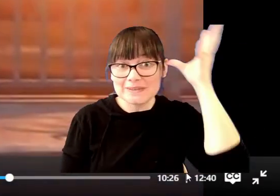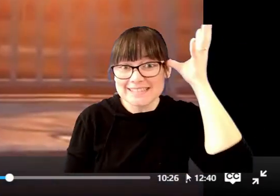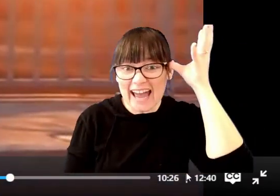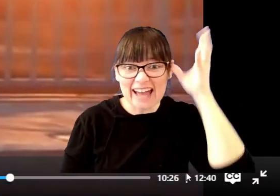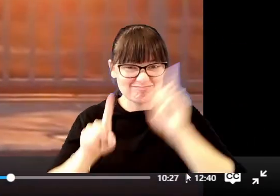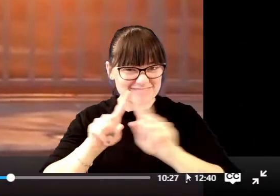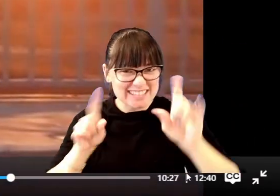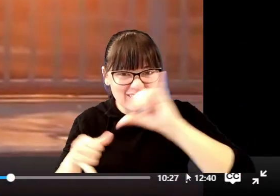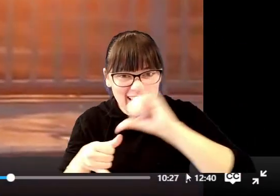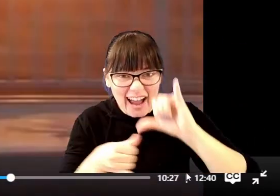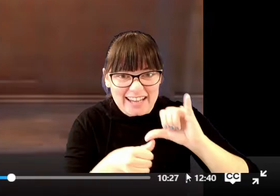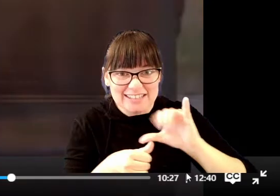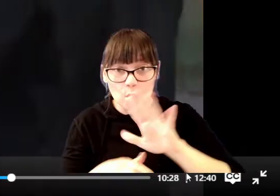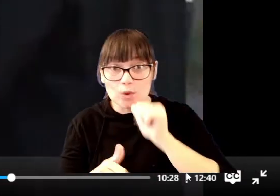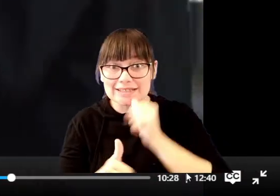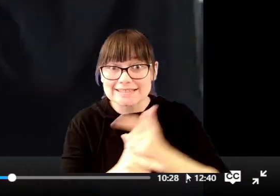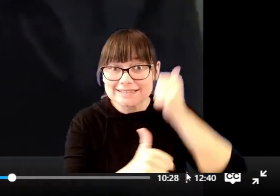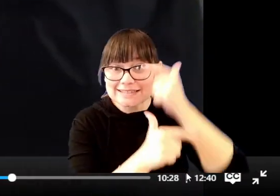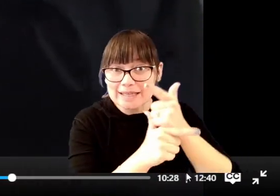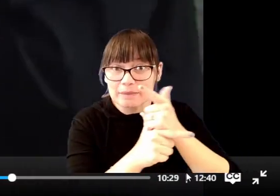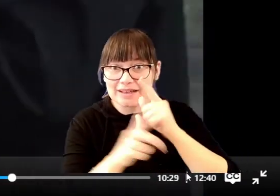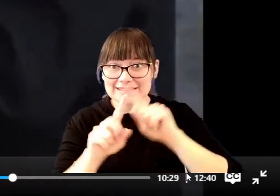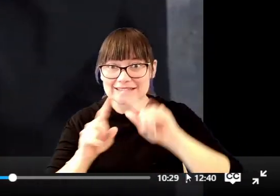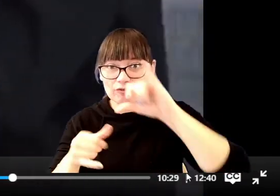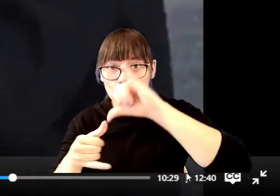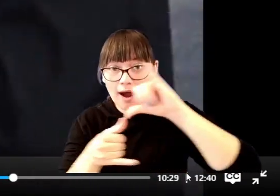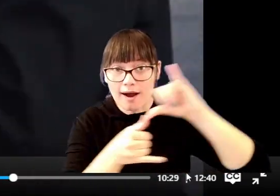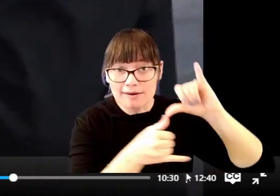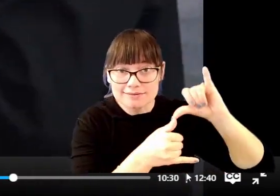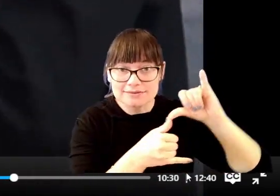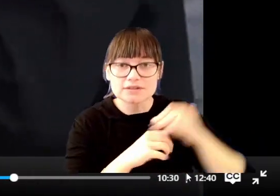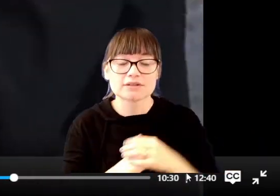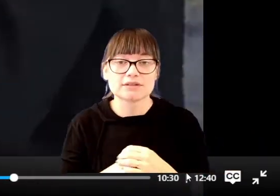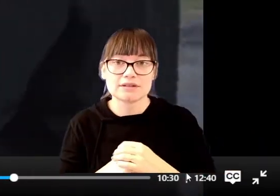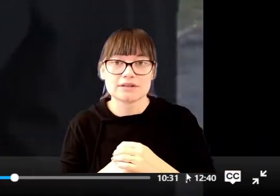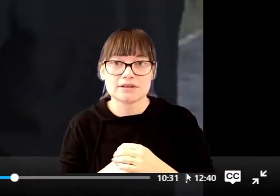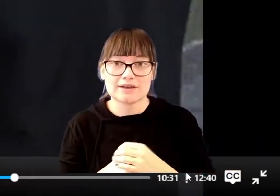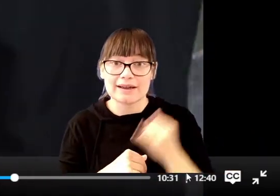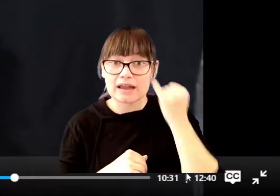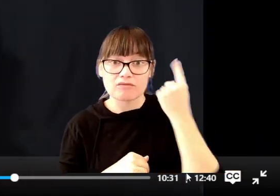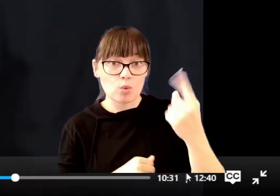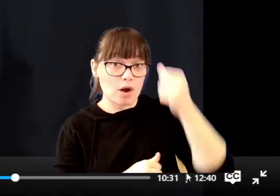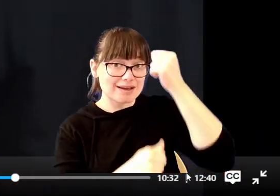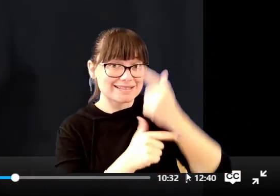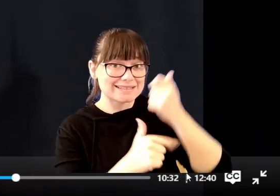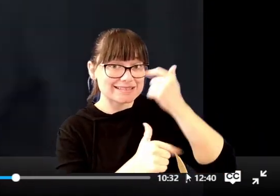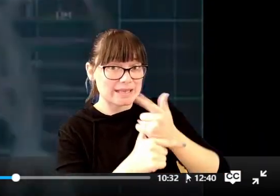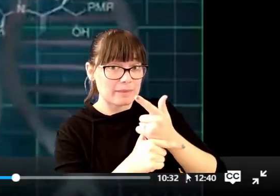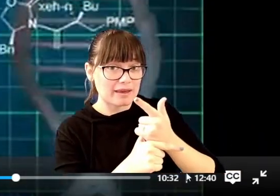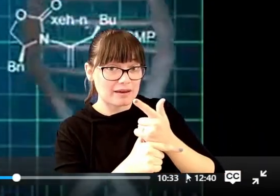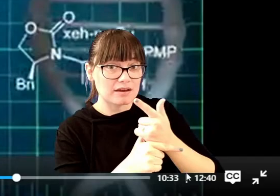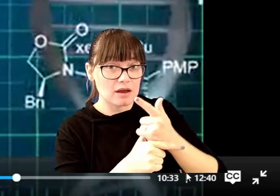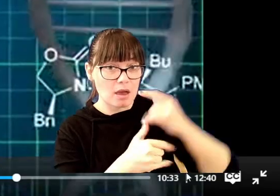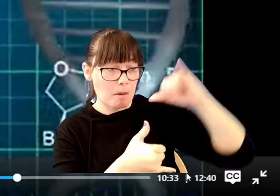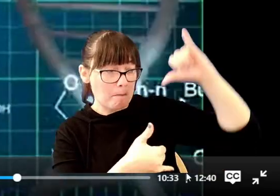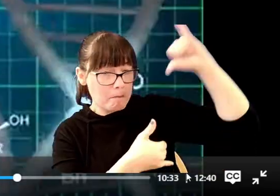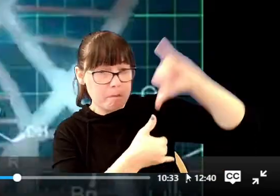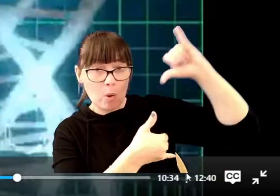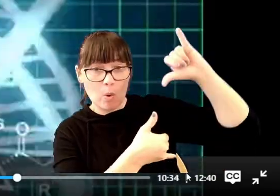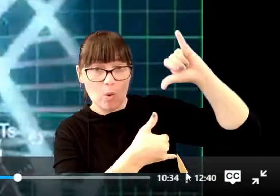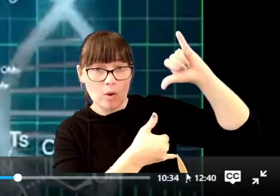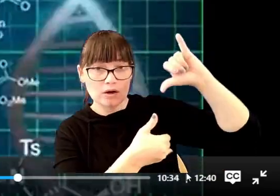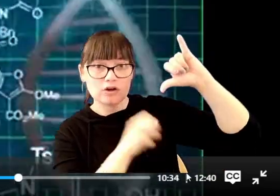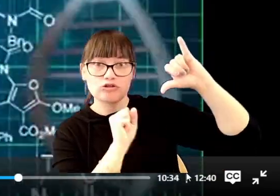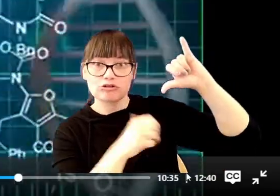aren't all the exact same height. If you have a sibling who's extremely tall, let's say they're 6 inches taller than you, they, on all of their genes, may have inherited